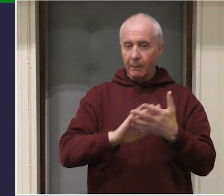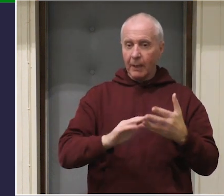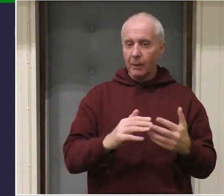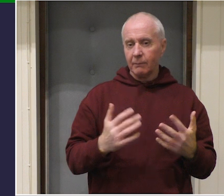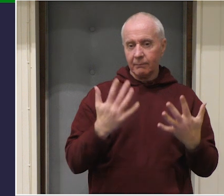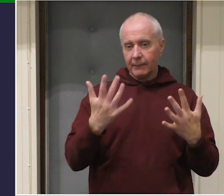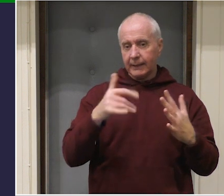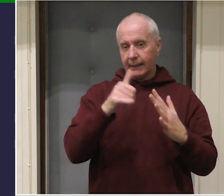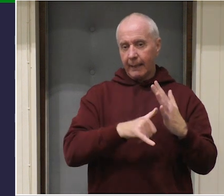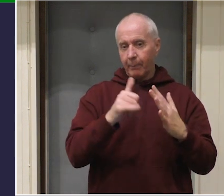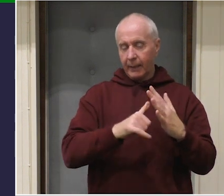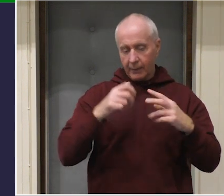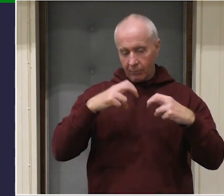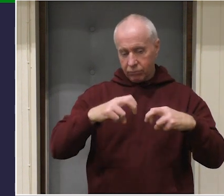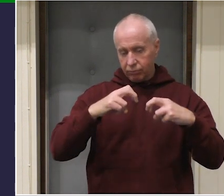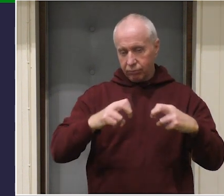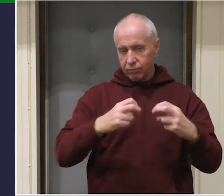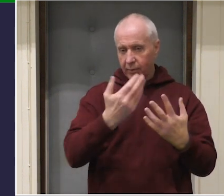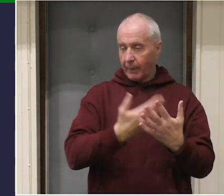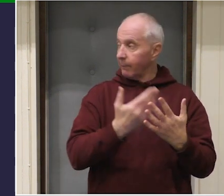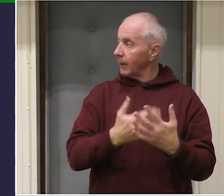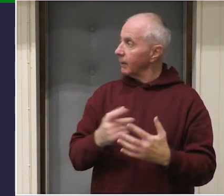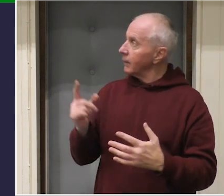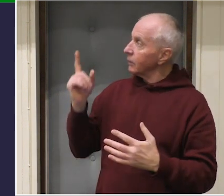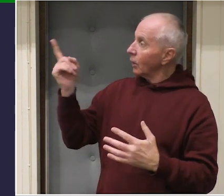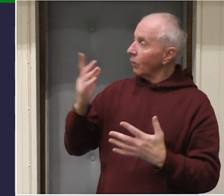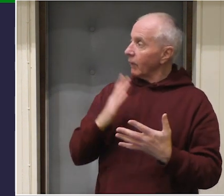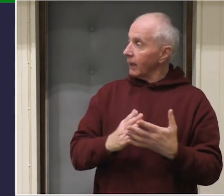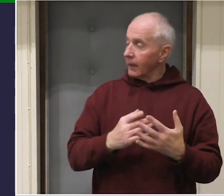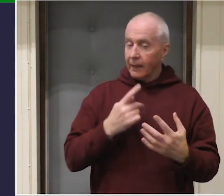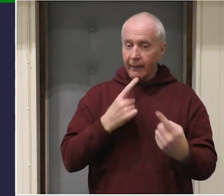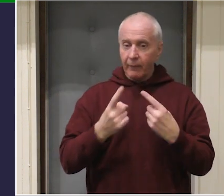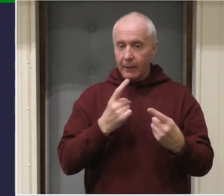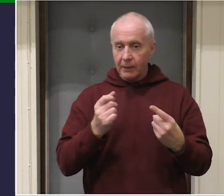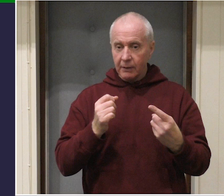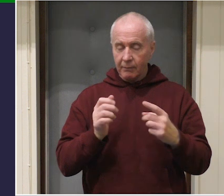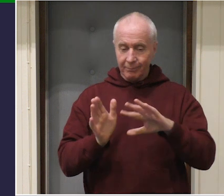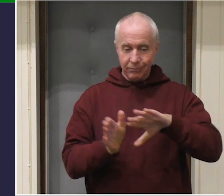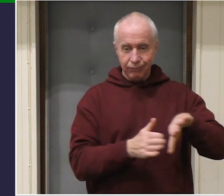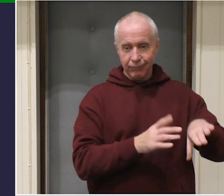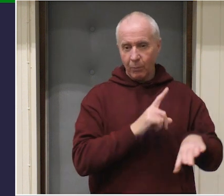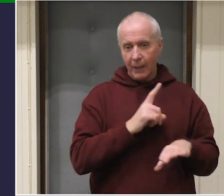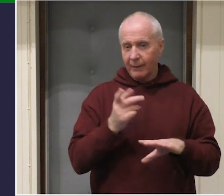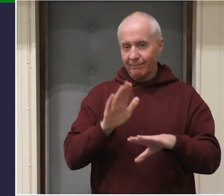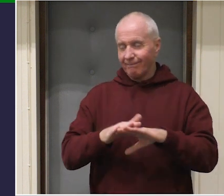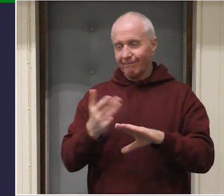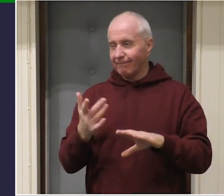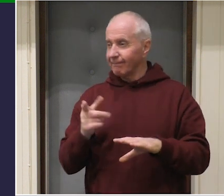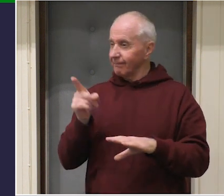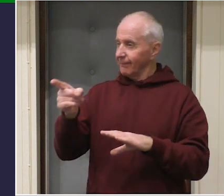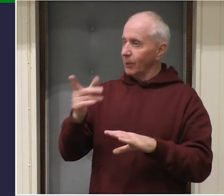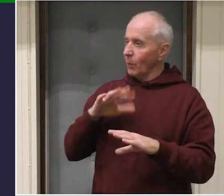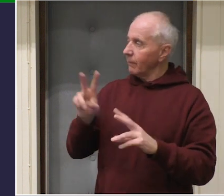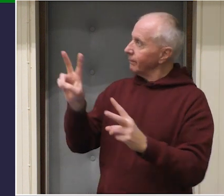paper. So I've swept all the details into the carpet, because I don't really care about those right now. What you want to know